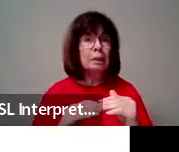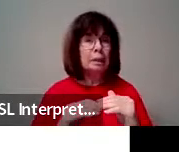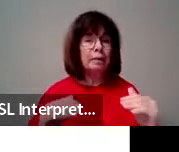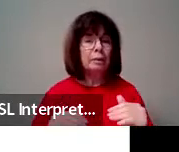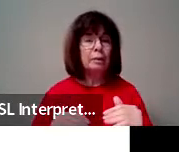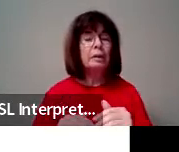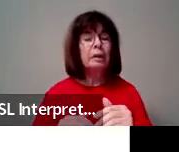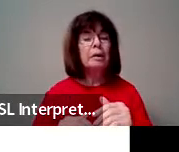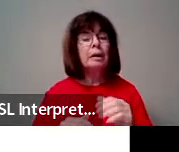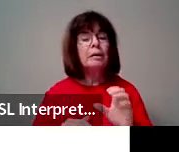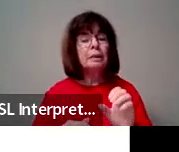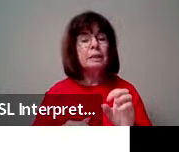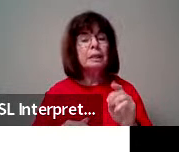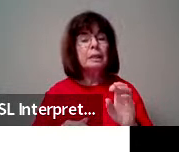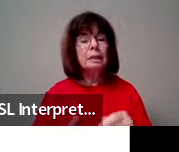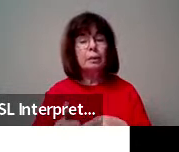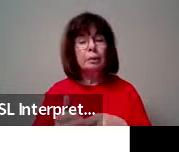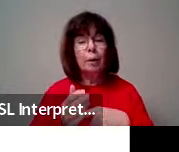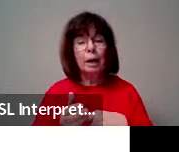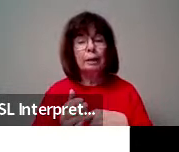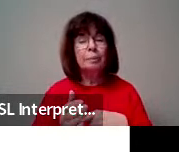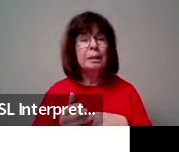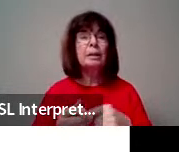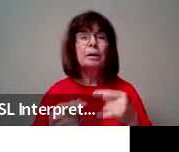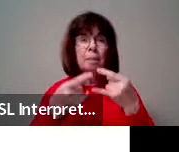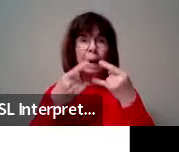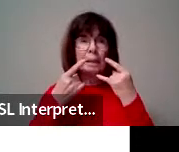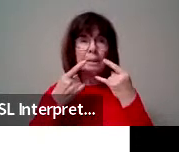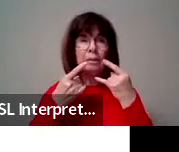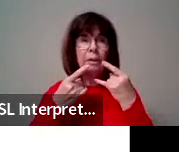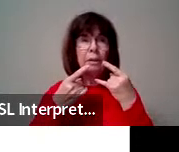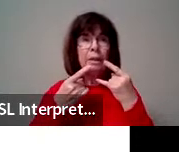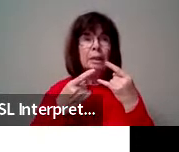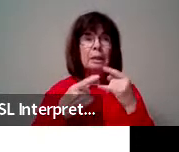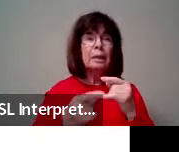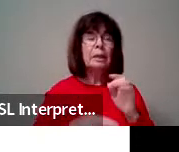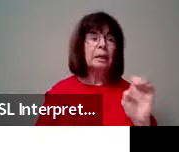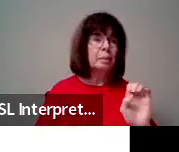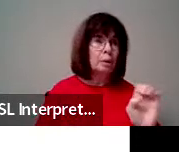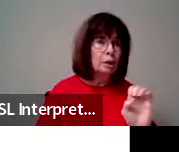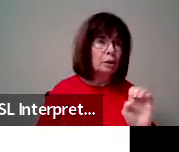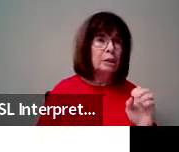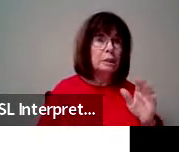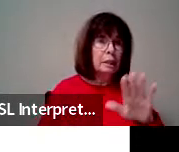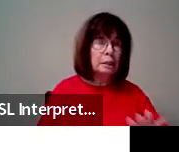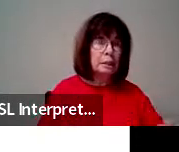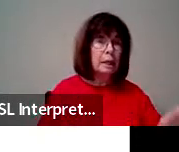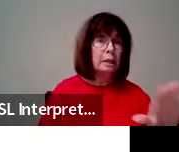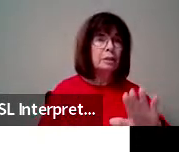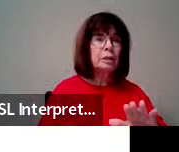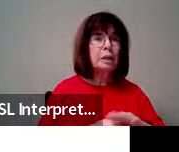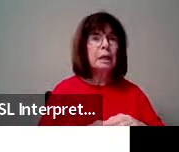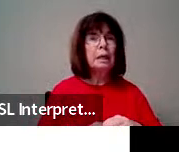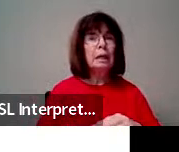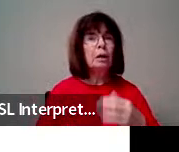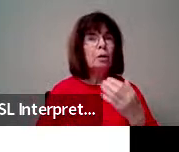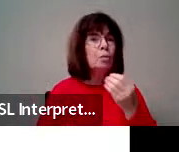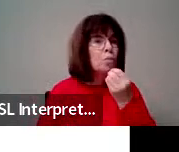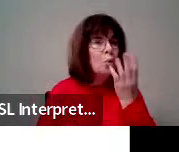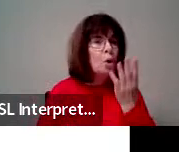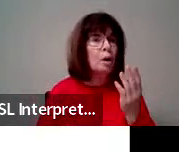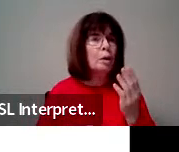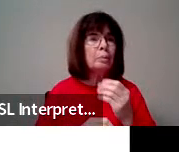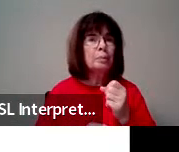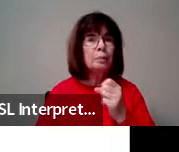Dr. Avalada commented on this, does require masking in homeless and emergency shelters, and heating and cooling centers, and also correctional